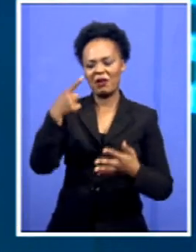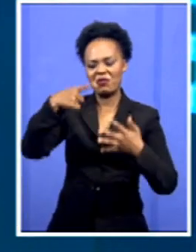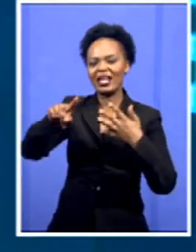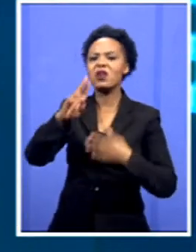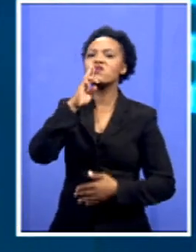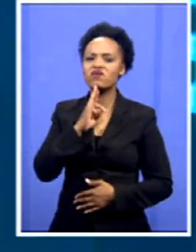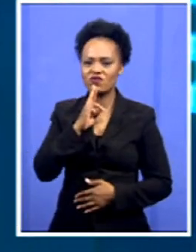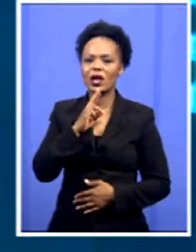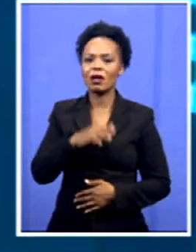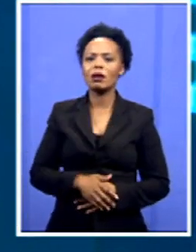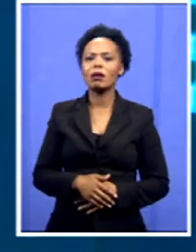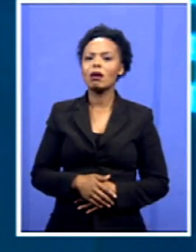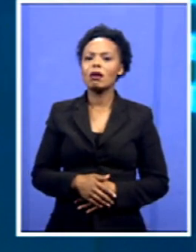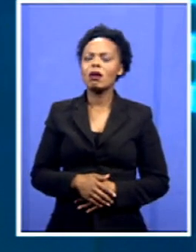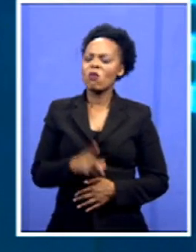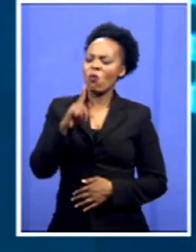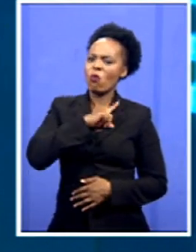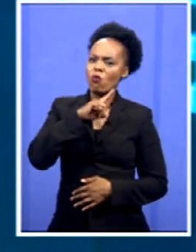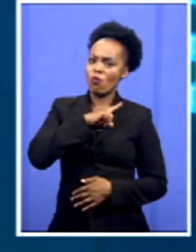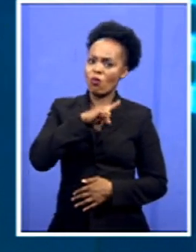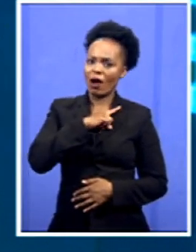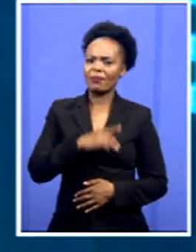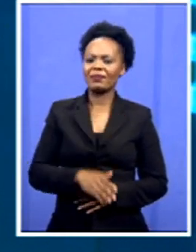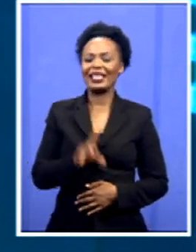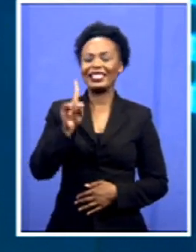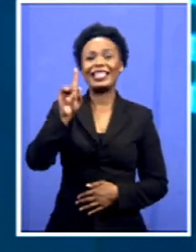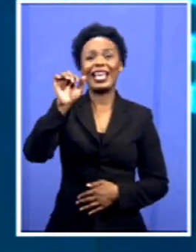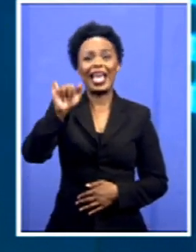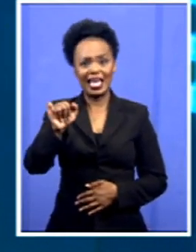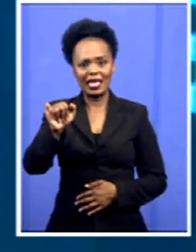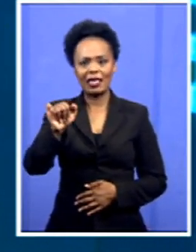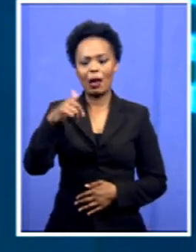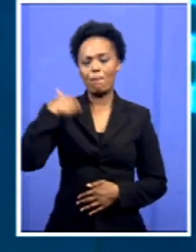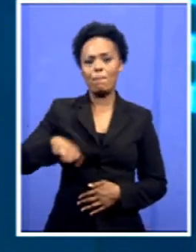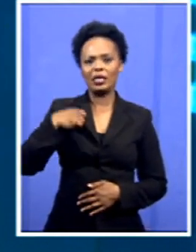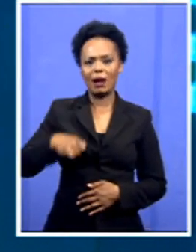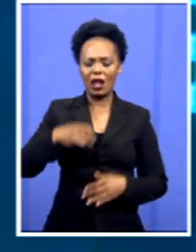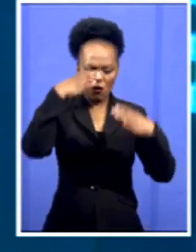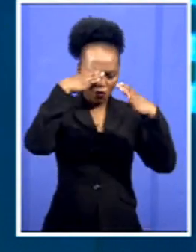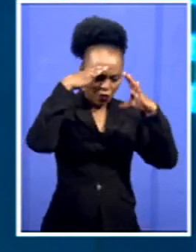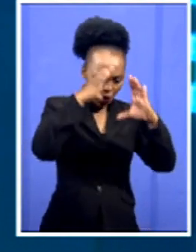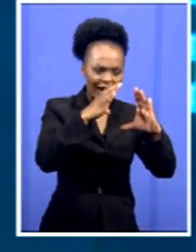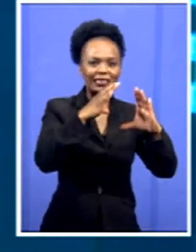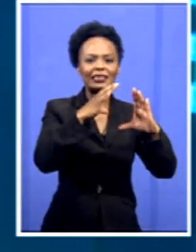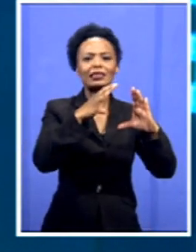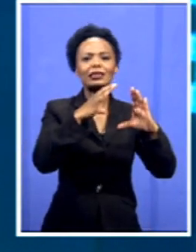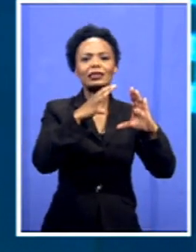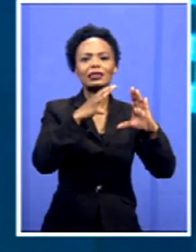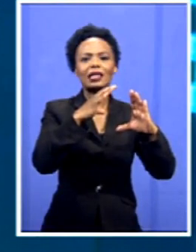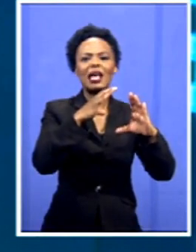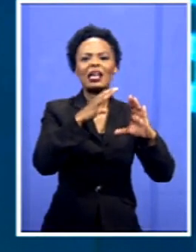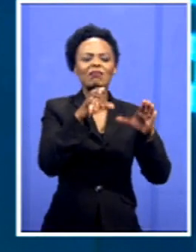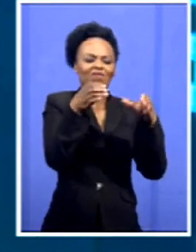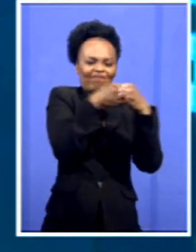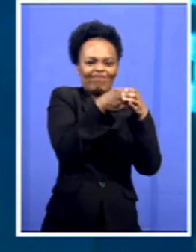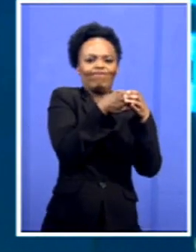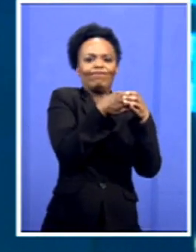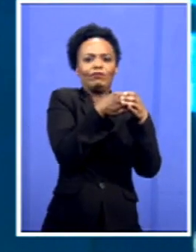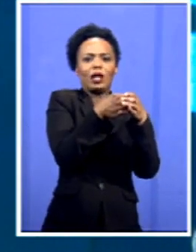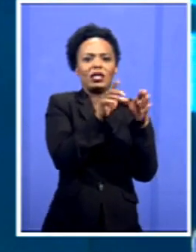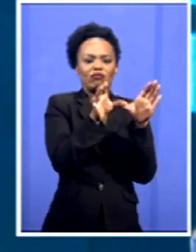well. Simply because the DA municipality's focus is only on a certain racial